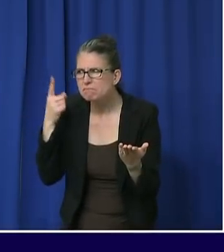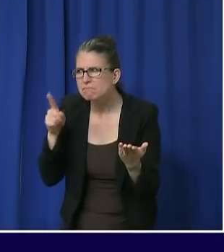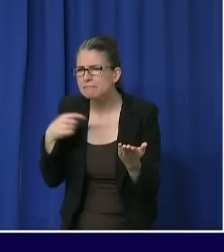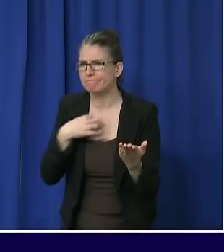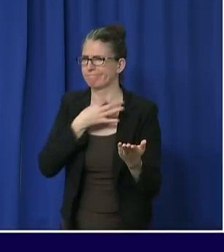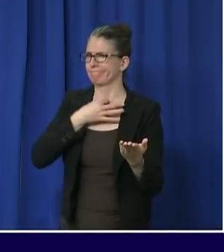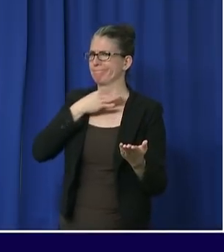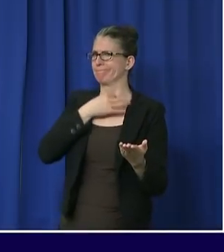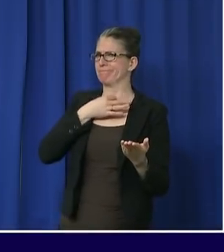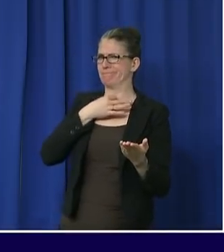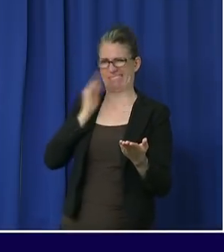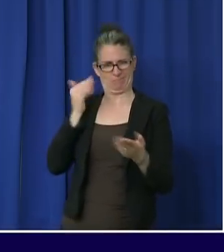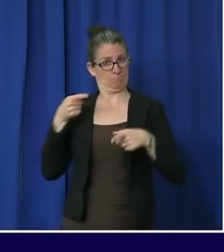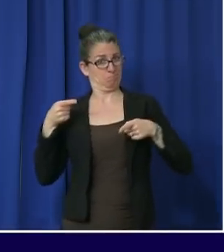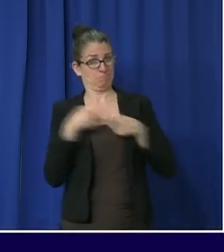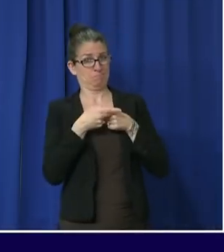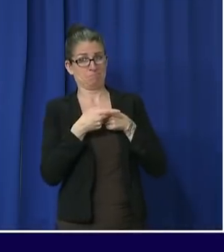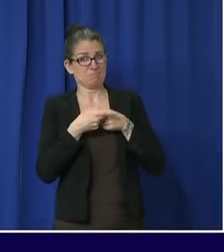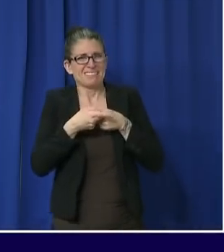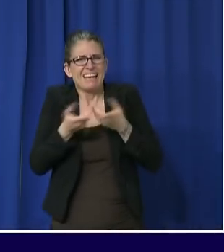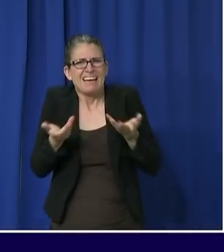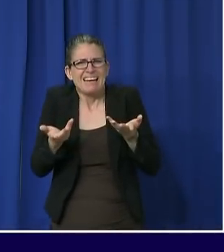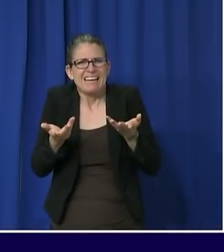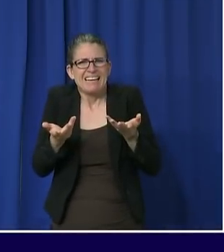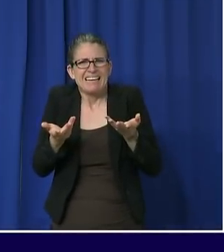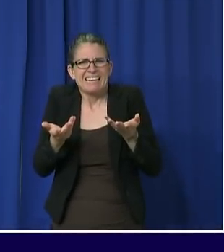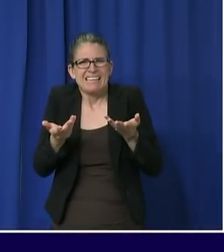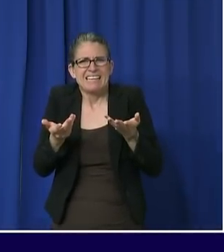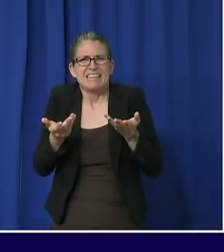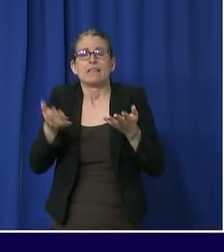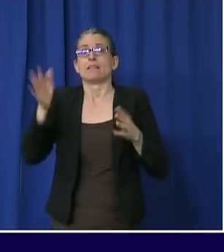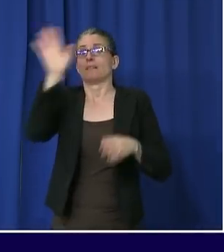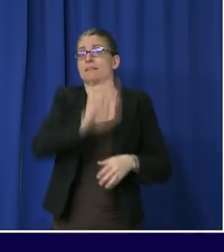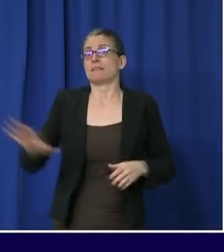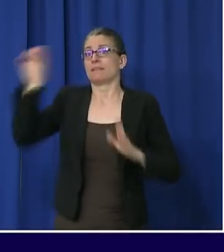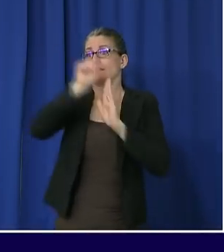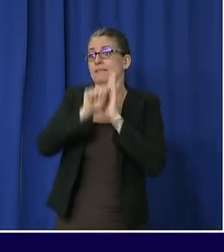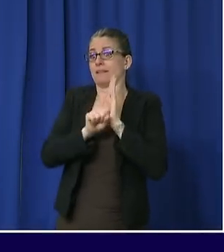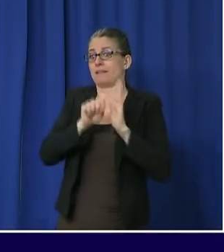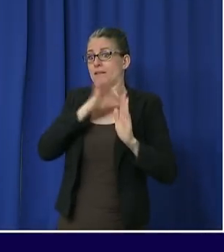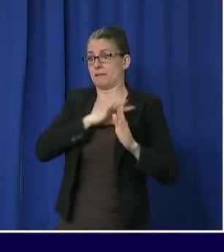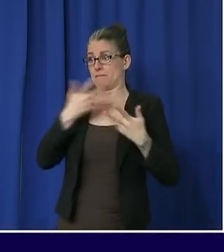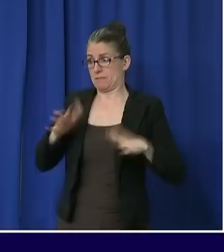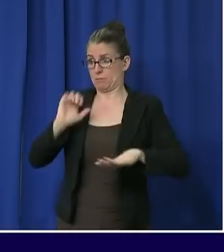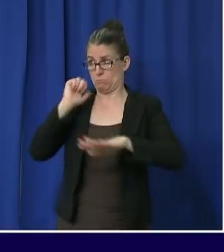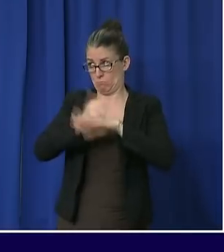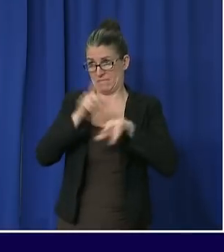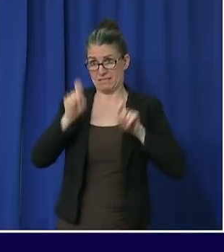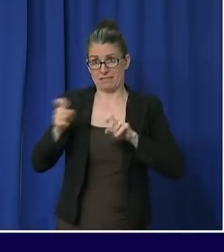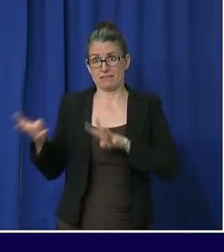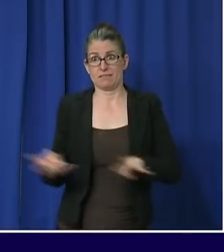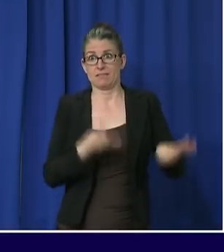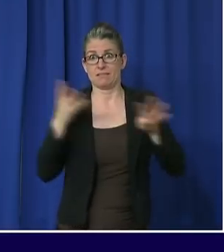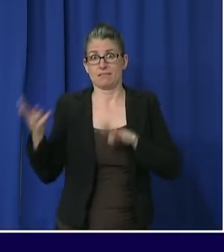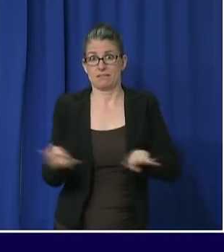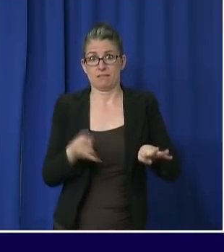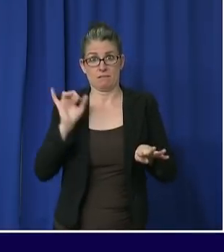state has actually implemented its new testing regime, which I think you said last week may not be in place until later this